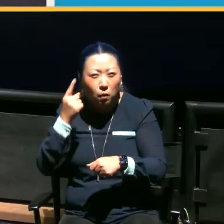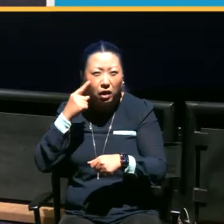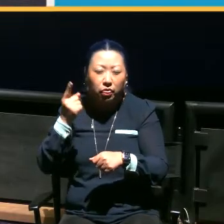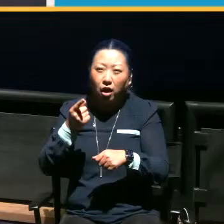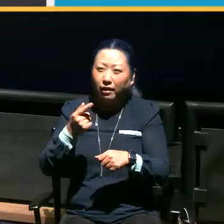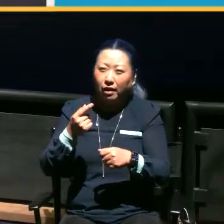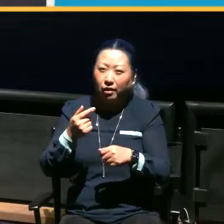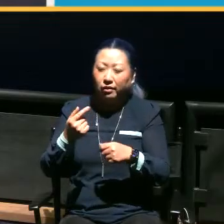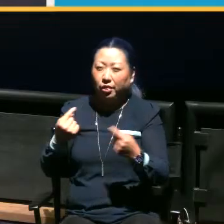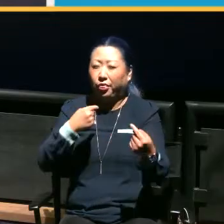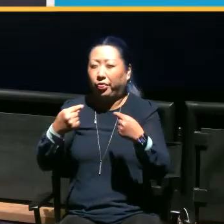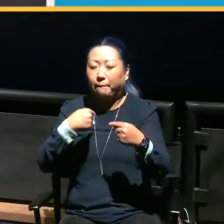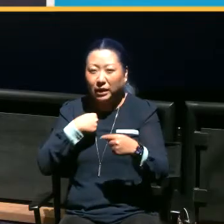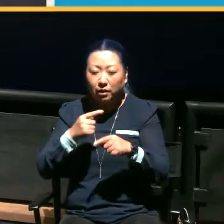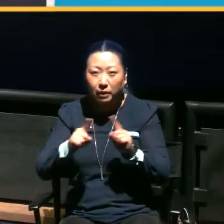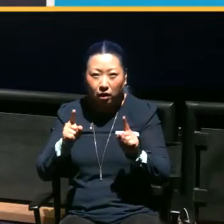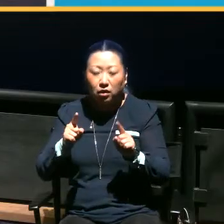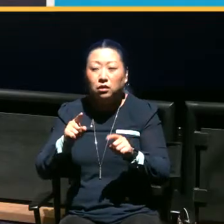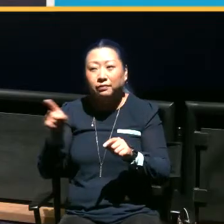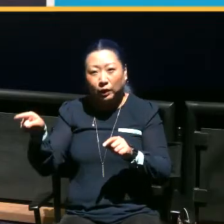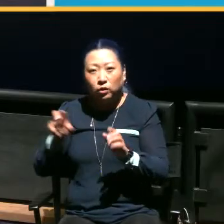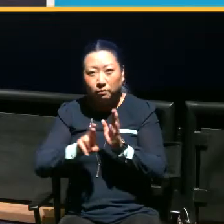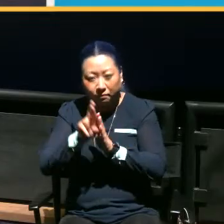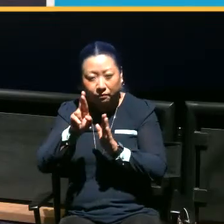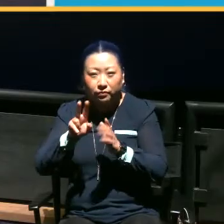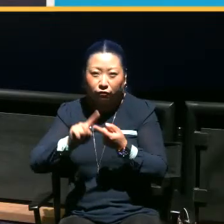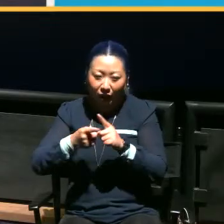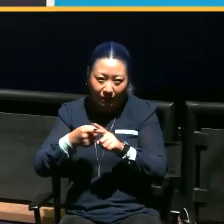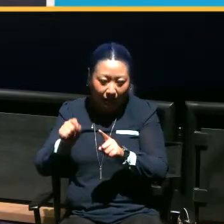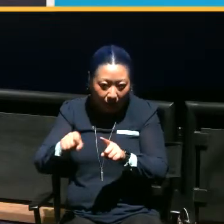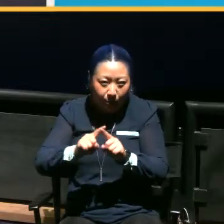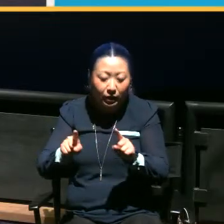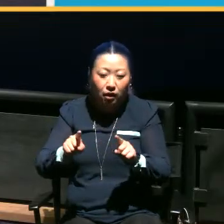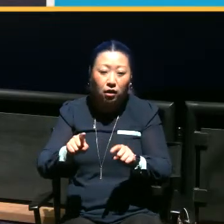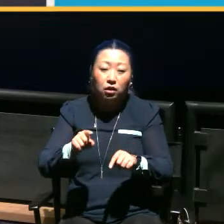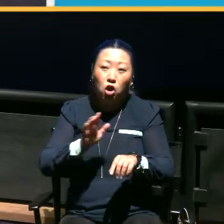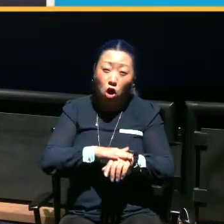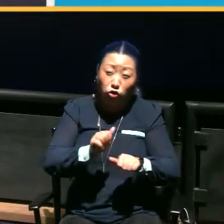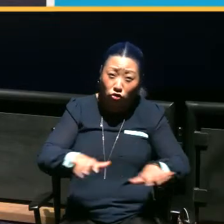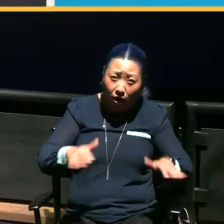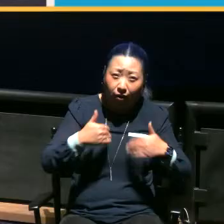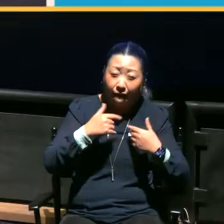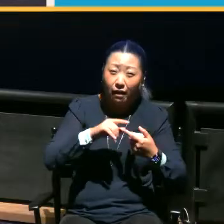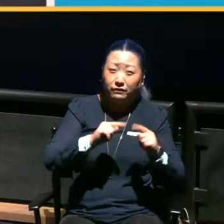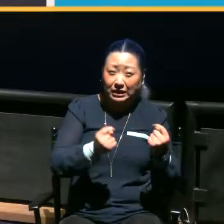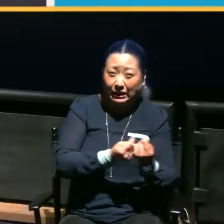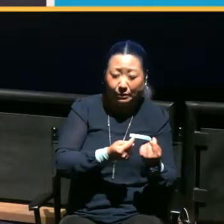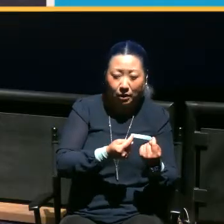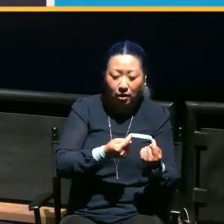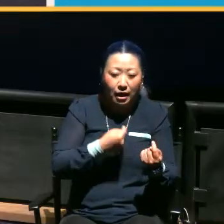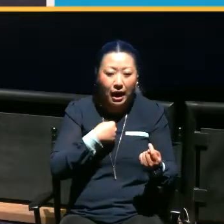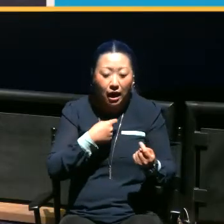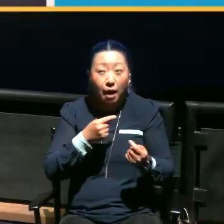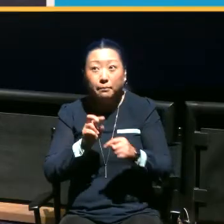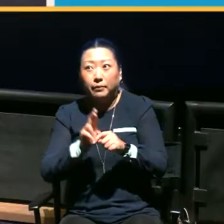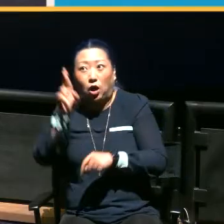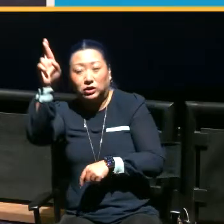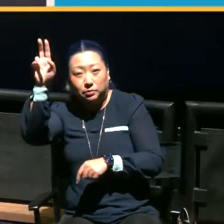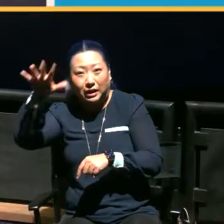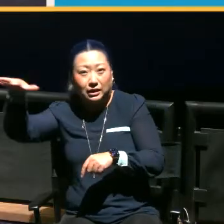that, you know, my astronaut friends, of course, but also that team on the ground, even though I couldn't see, I mean, I'm in space,